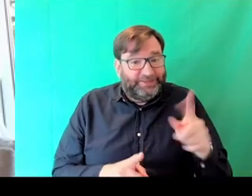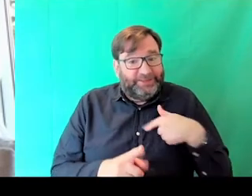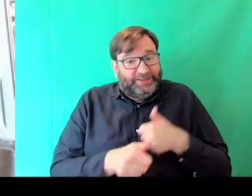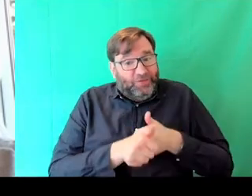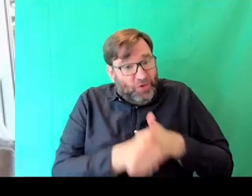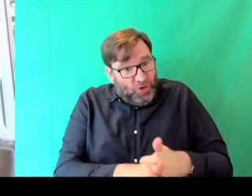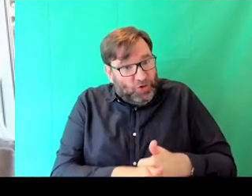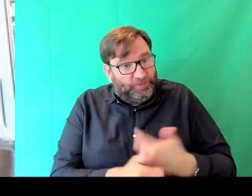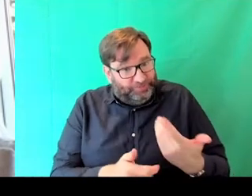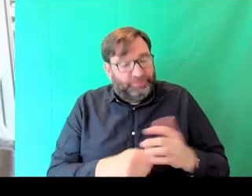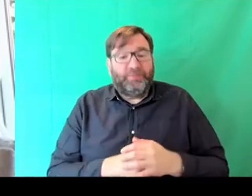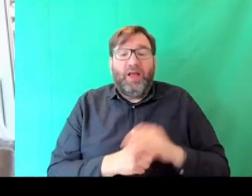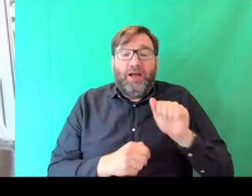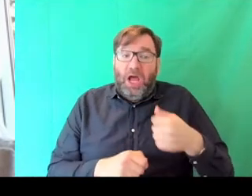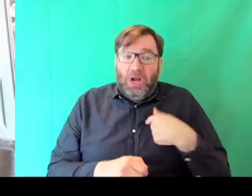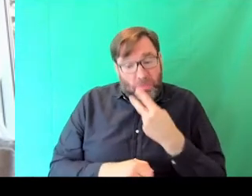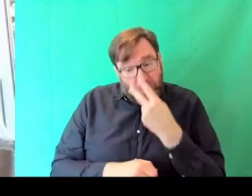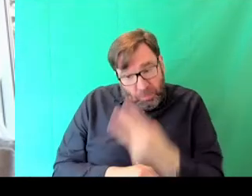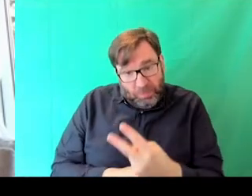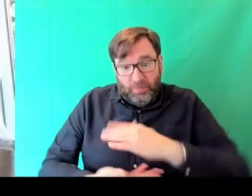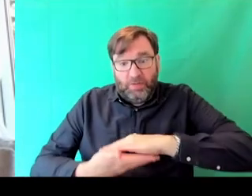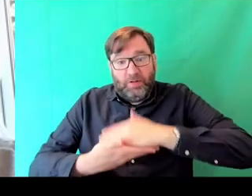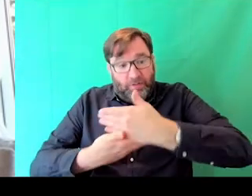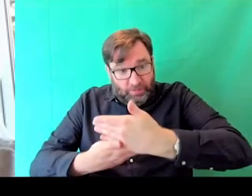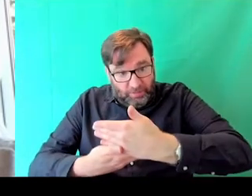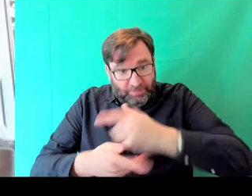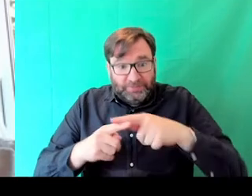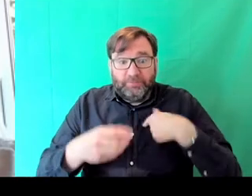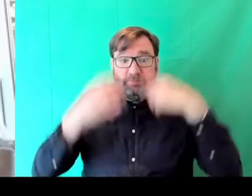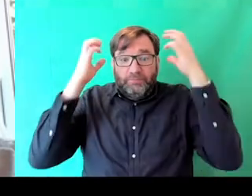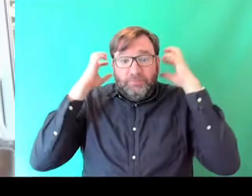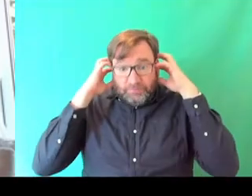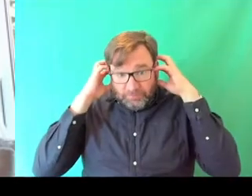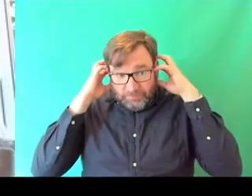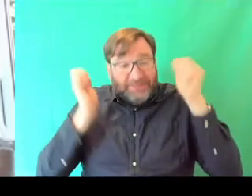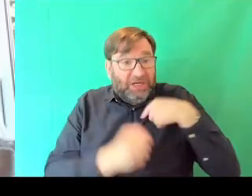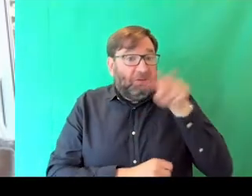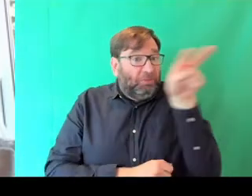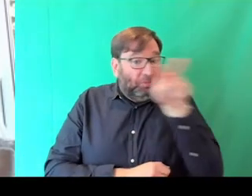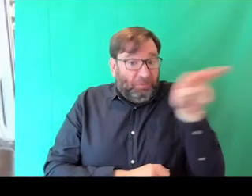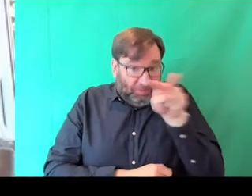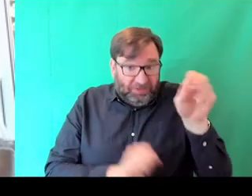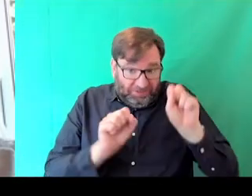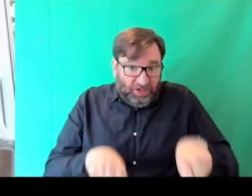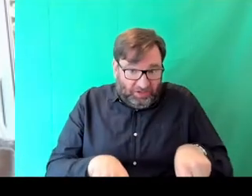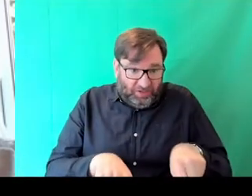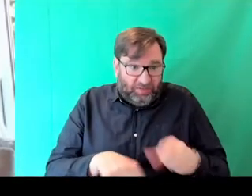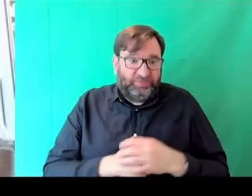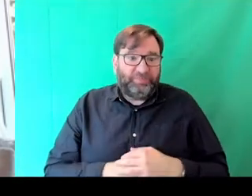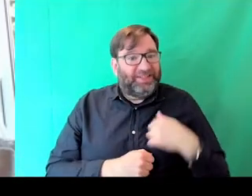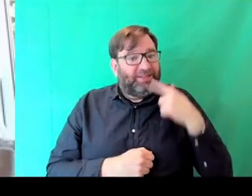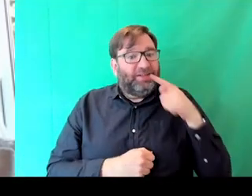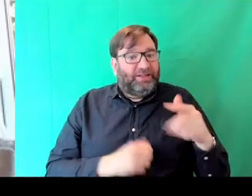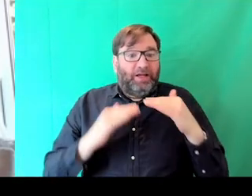the equality comes into the room of people ask for pre-reads all the time. They want to look at a graph a little bit more, whatever it may be. And